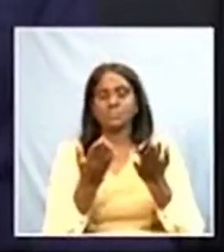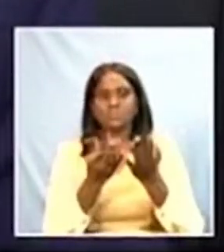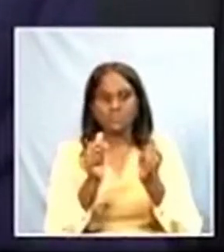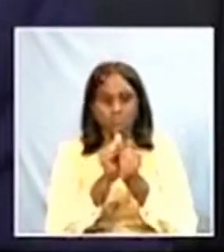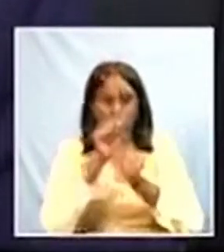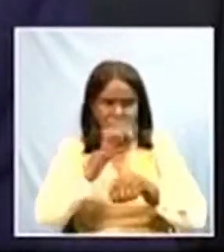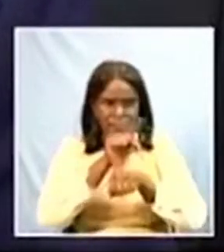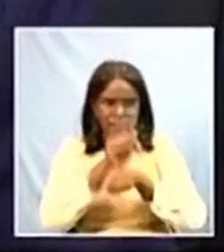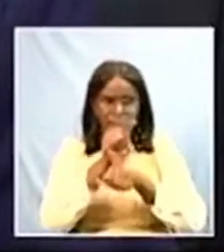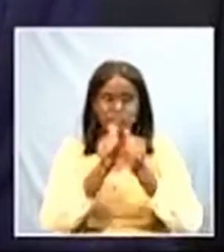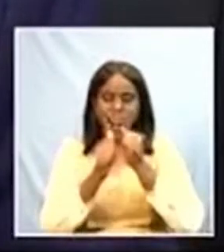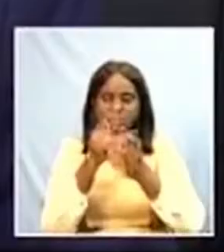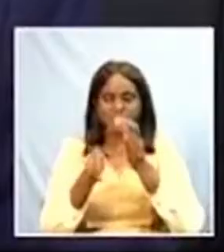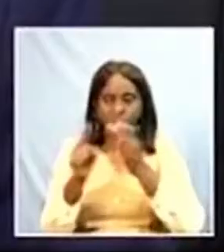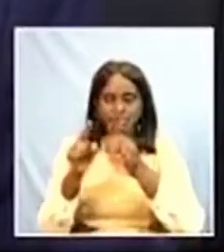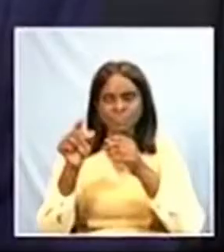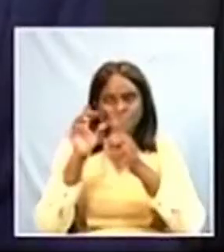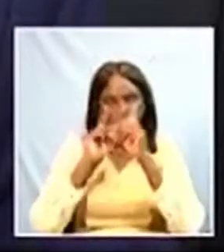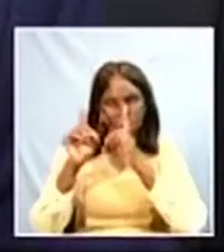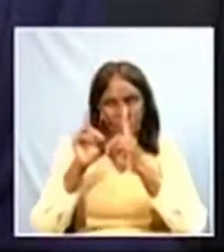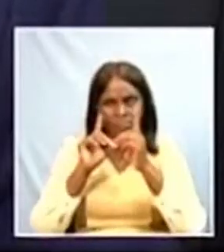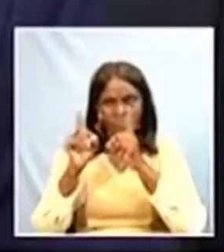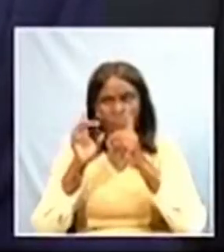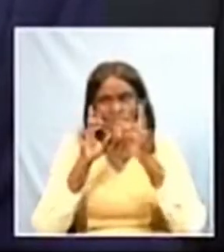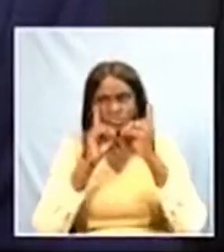projects that was discussed on.